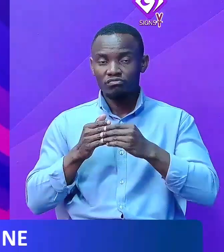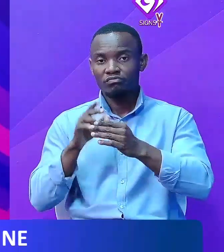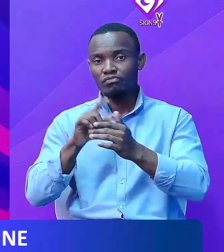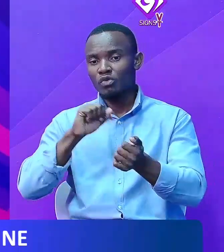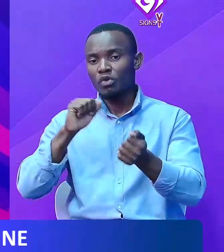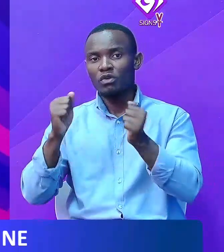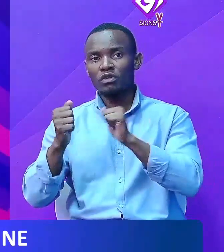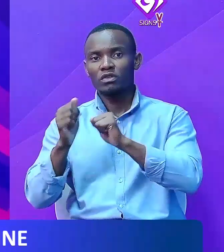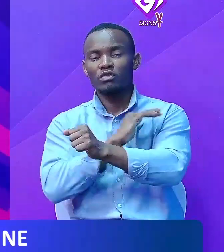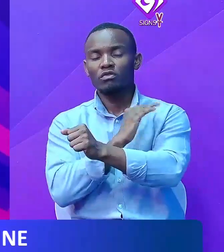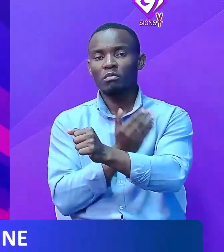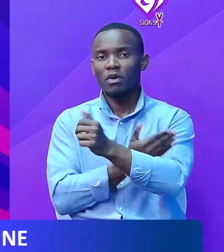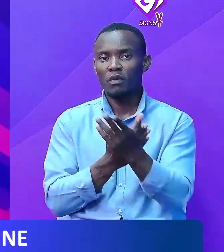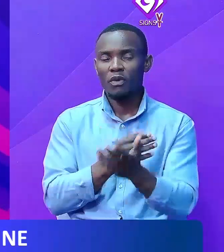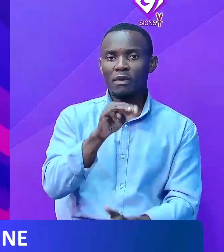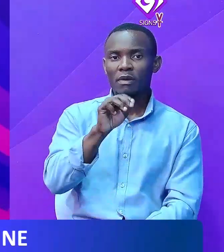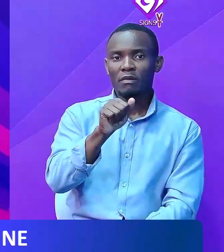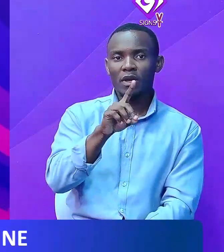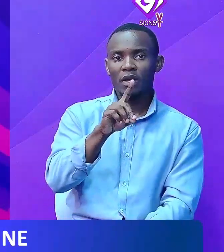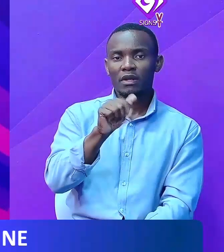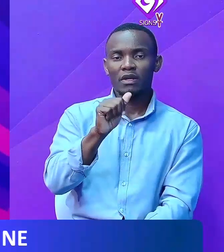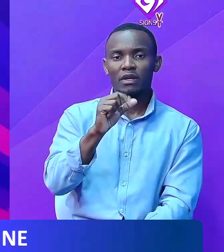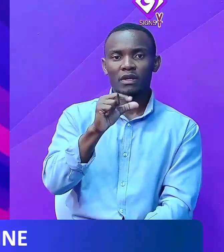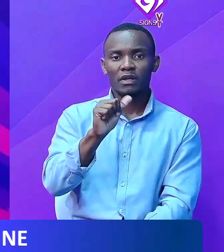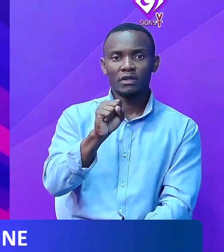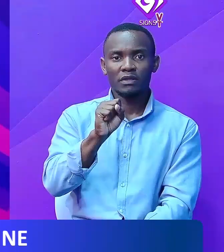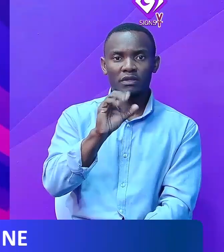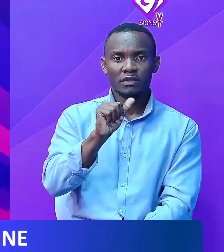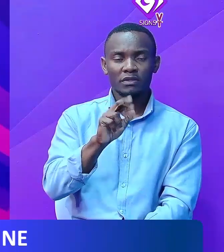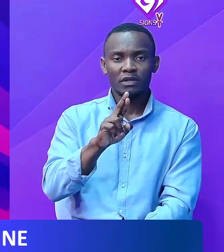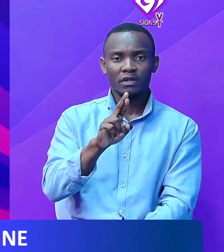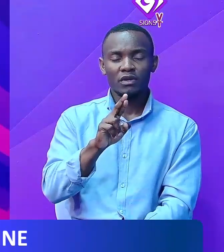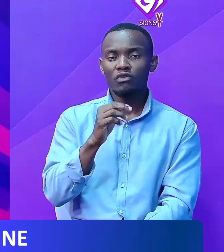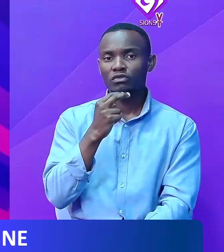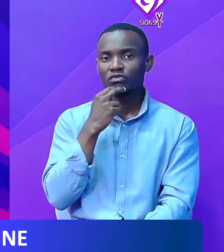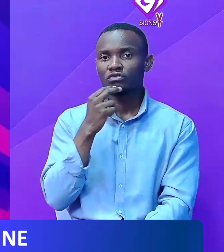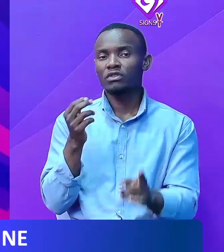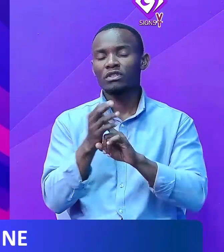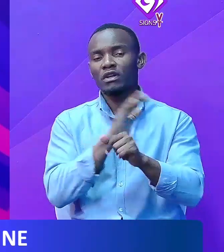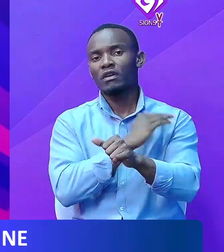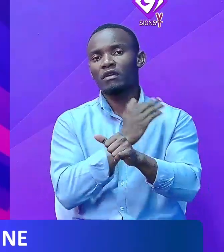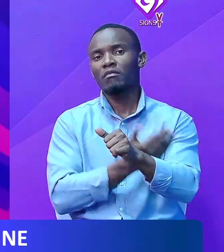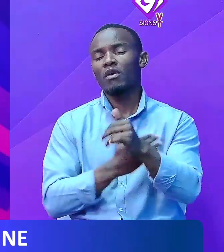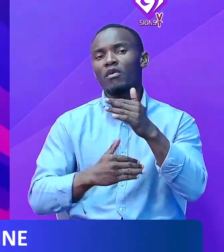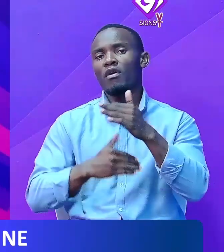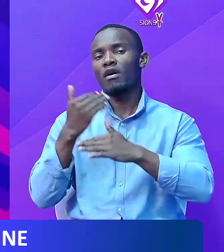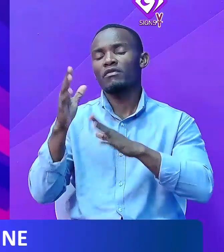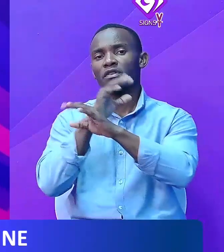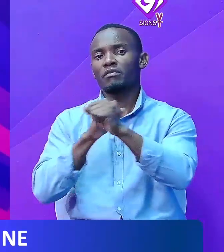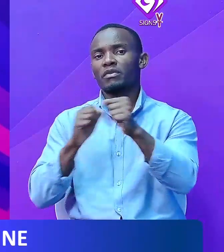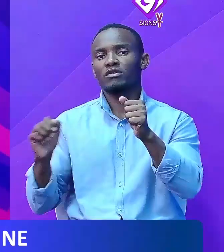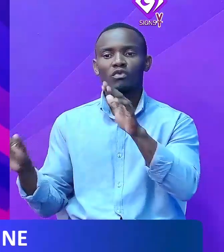Madagascar said on Tuesday the military had taken power after President Andry Rajoelina was impeached